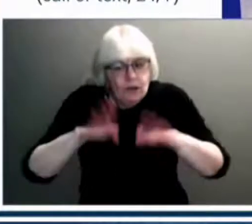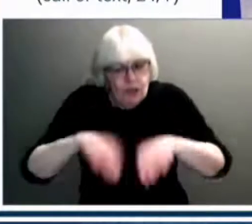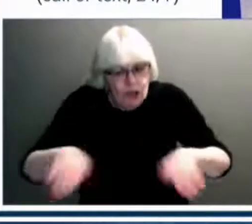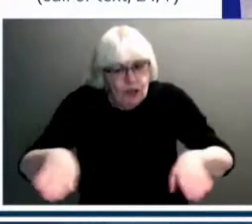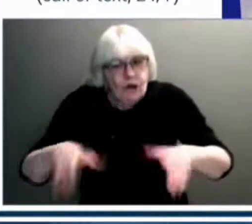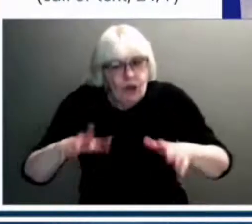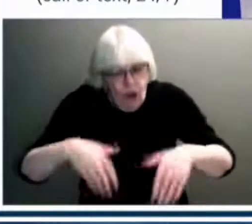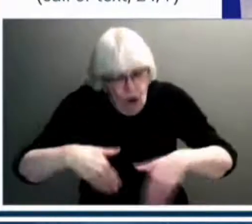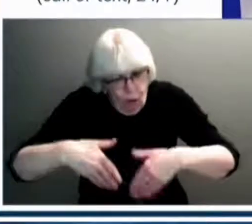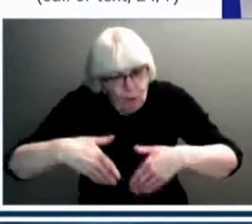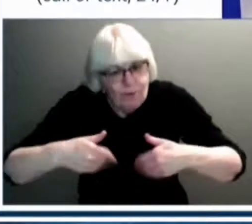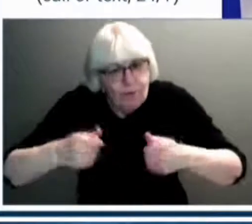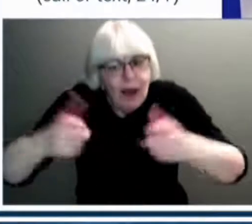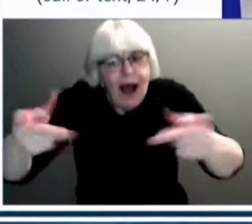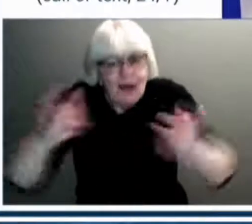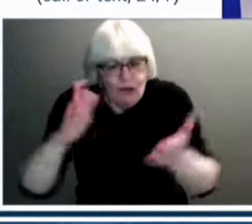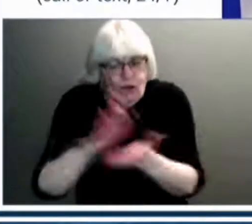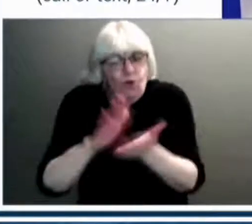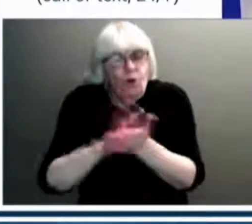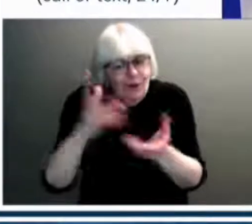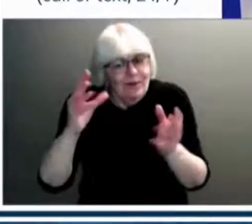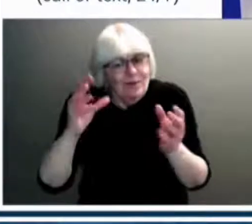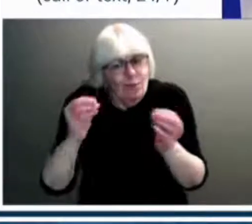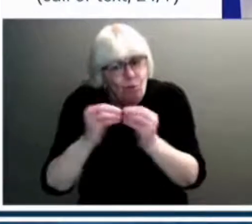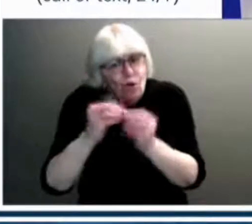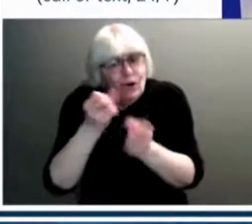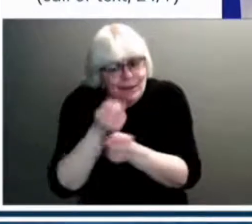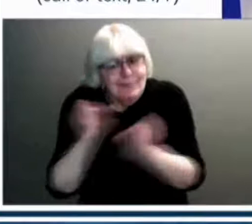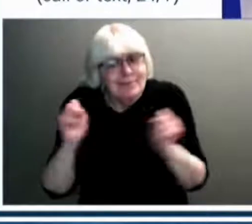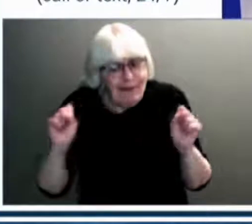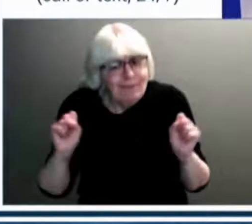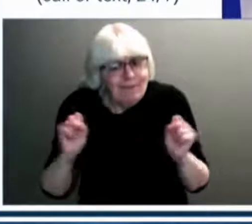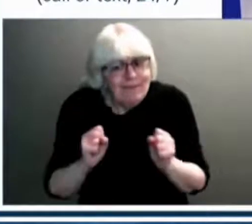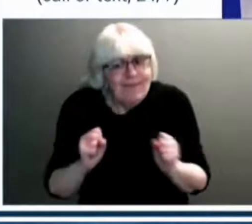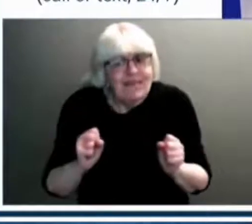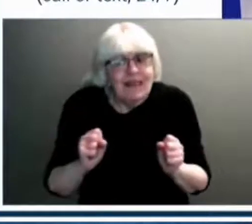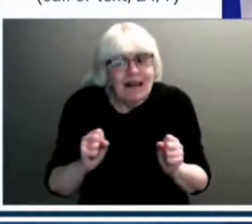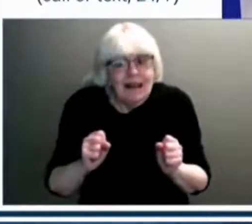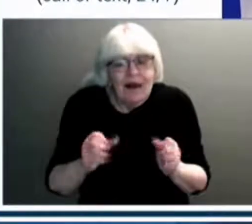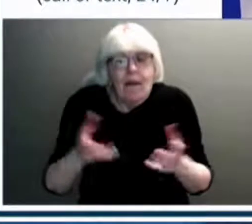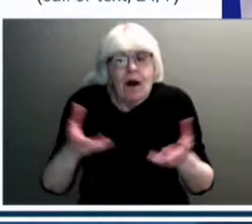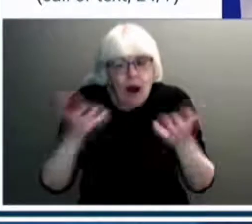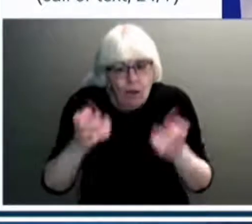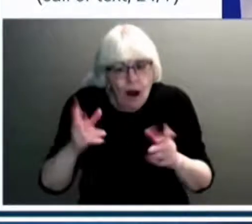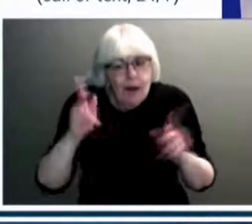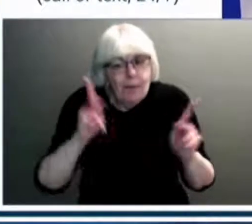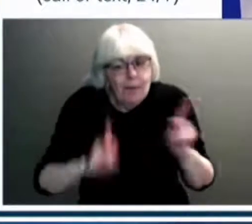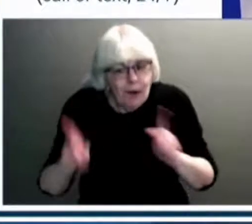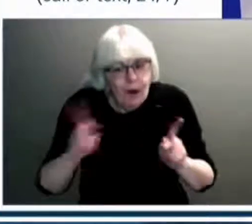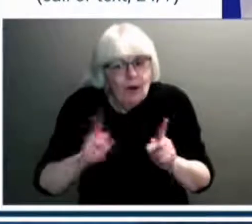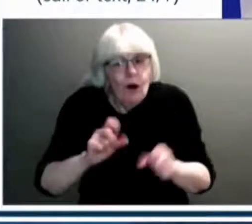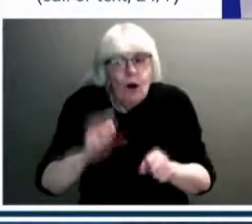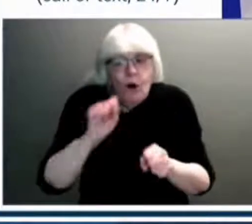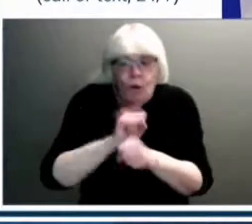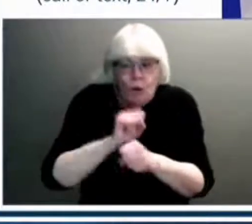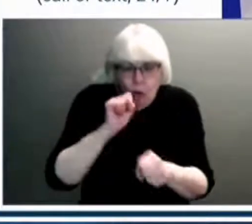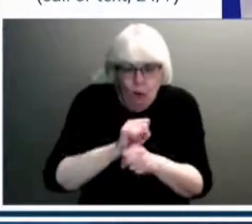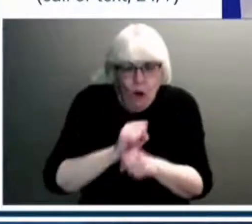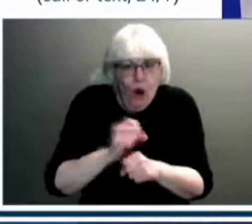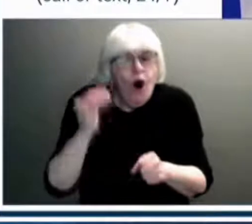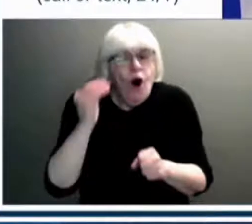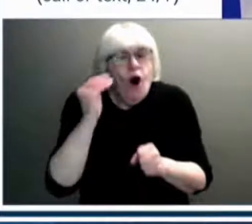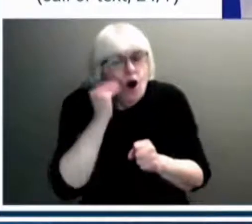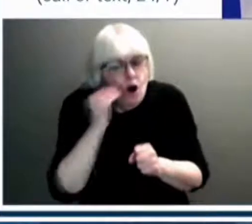issues we're taking. We're encouraging people to work from home. We're encouraging people to follow all the public health guidelines. All of